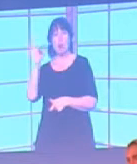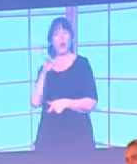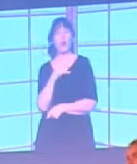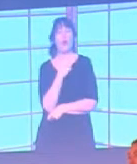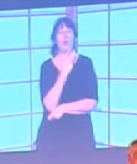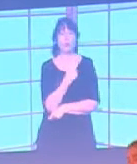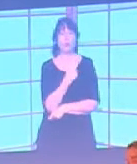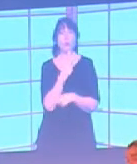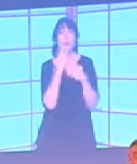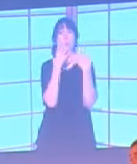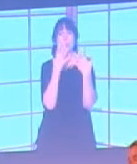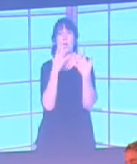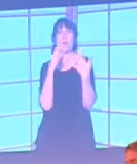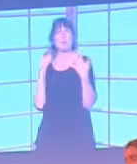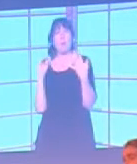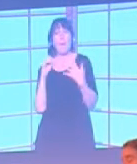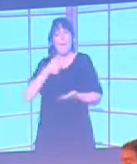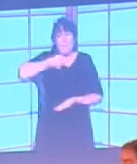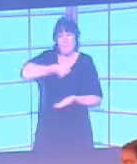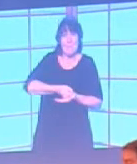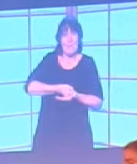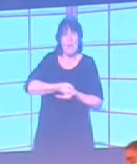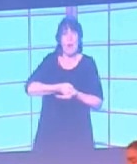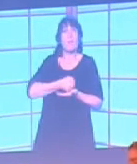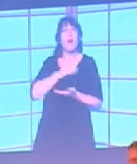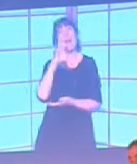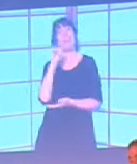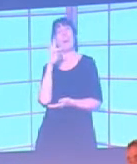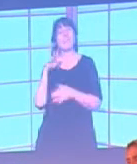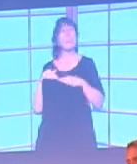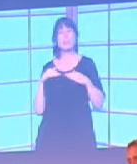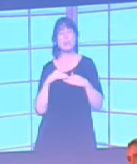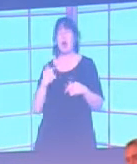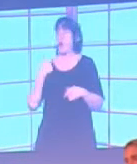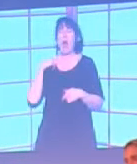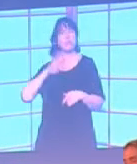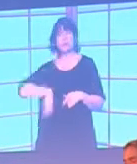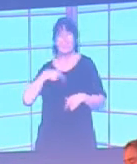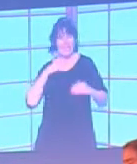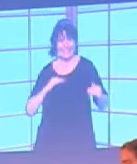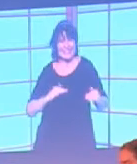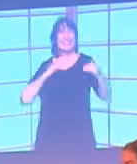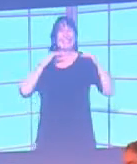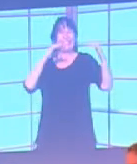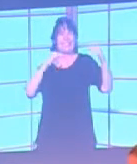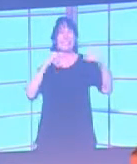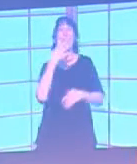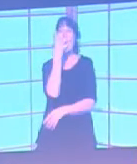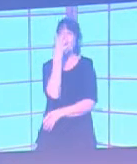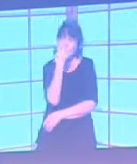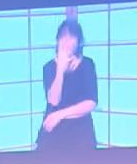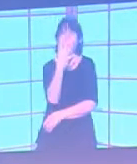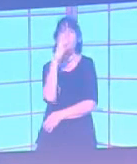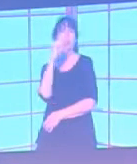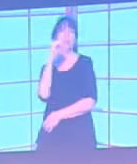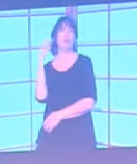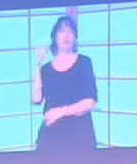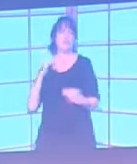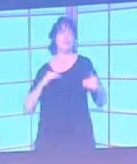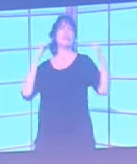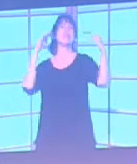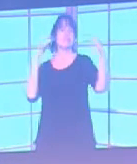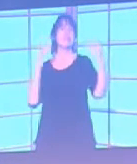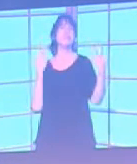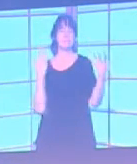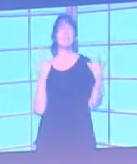minimum UEFA CAFE standards, and we raised it up to 400. So these are typically examples of